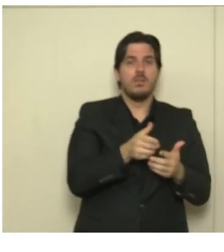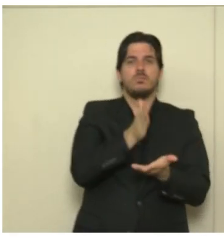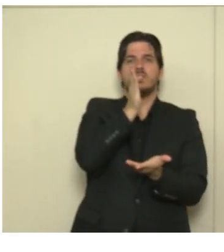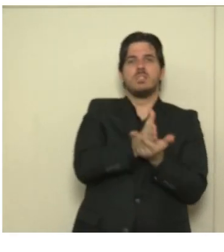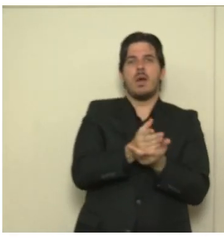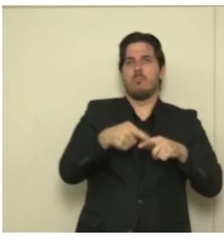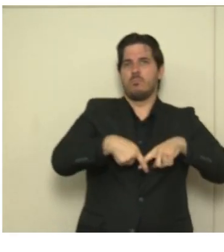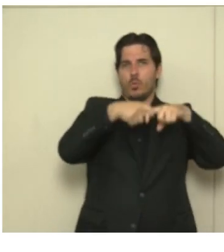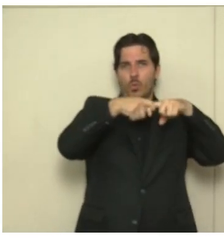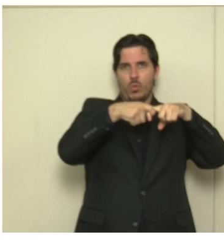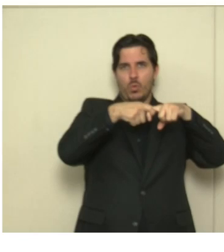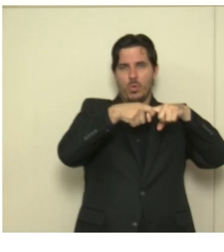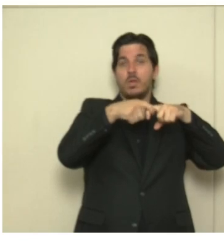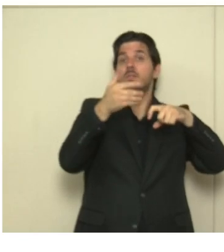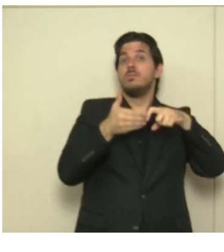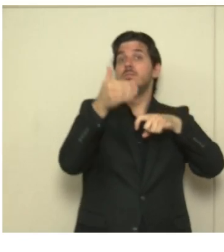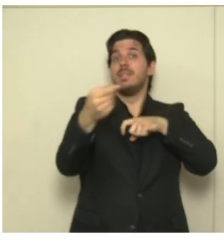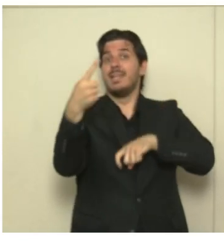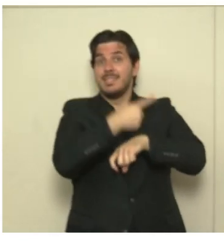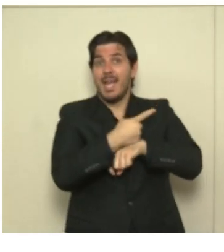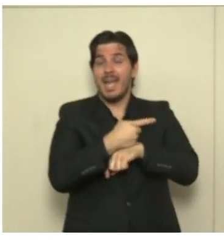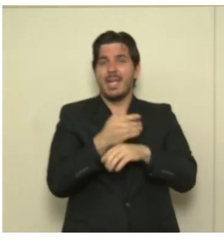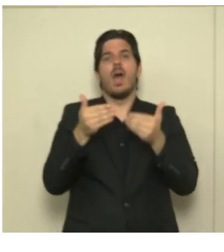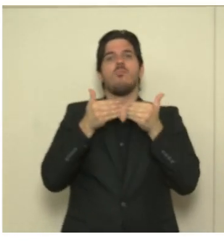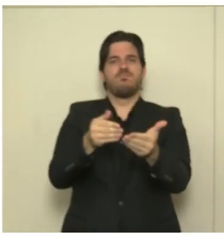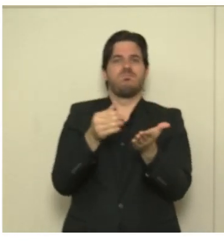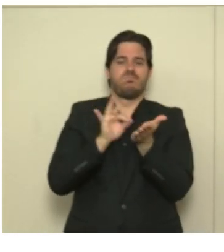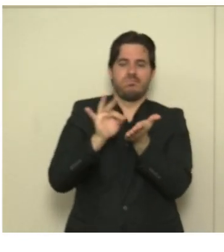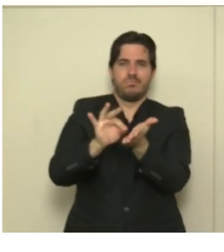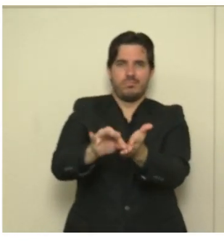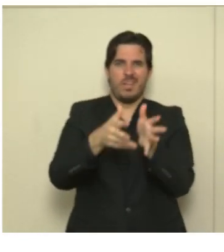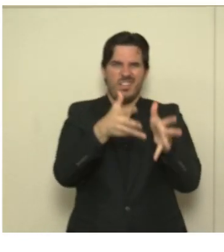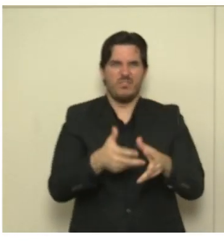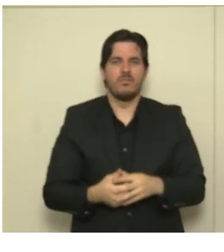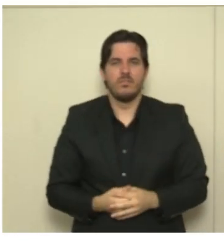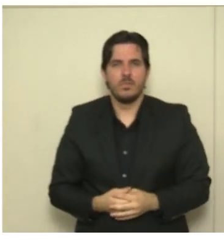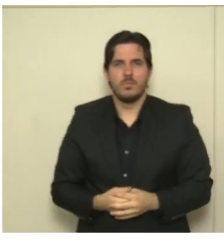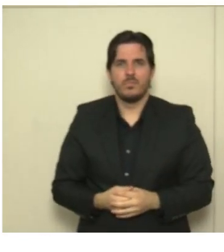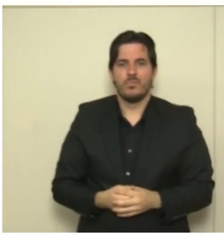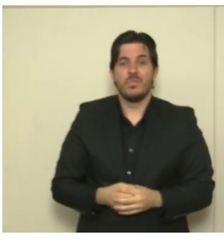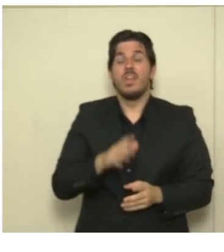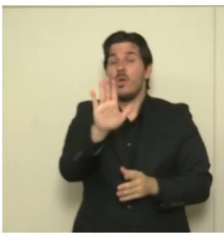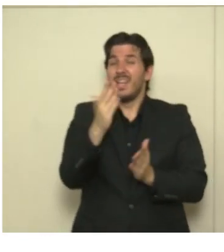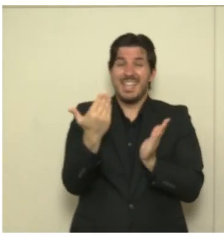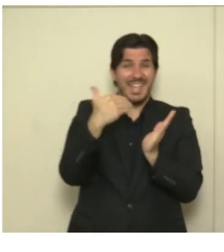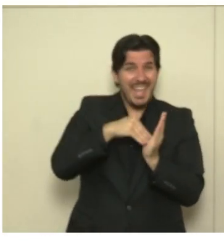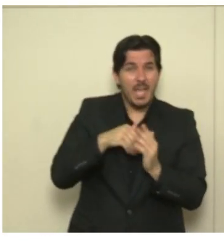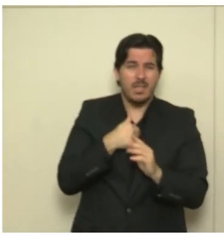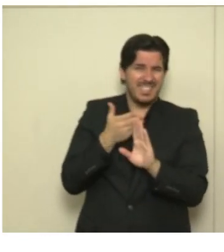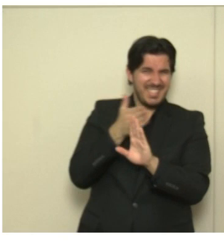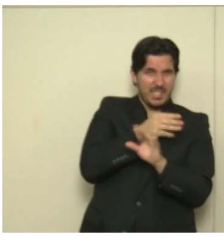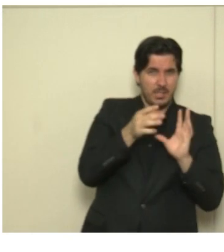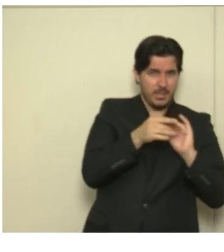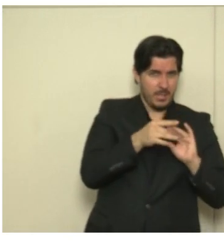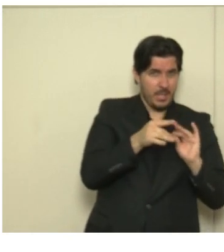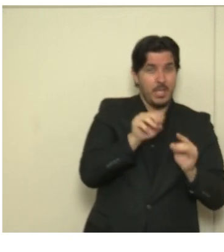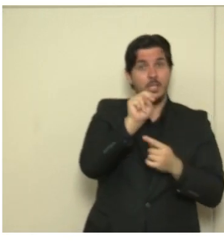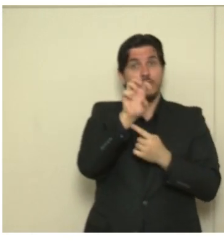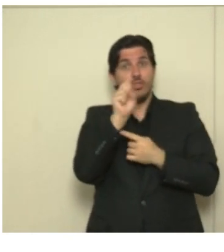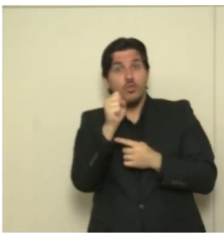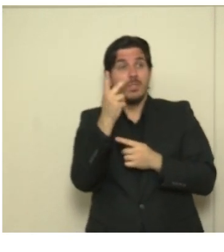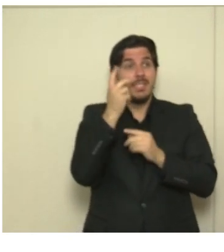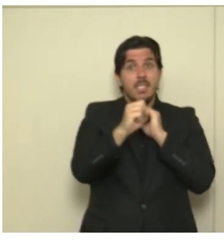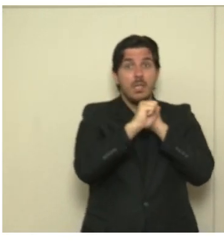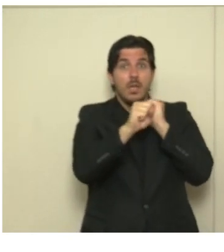until that process is complete. Also remember that all election results, again, as I said before, are always